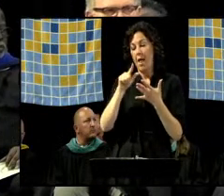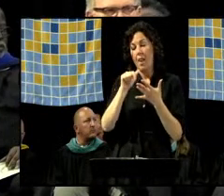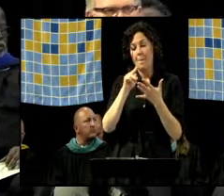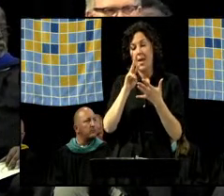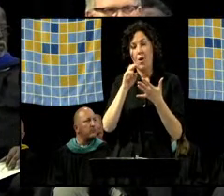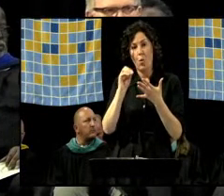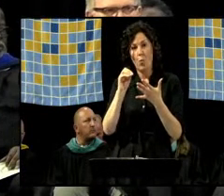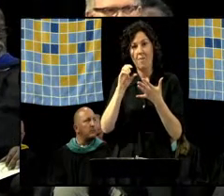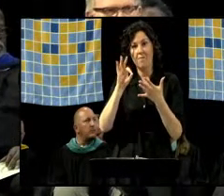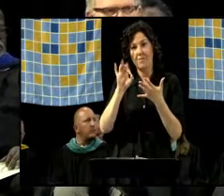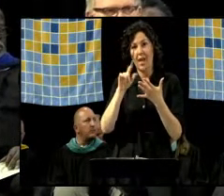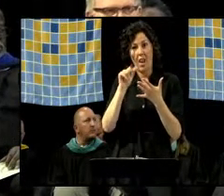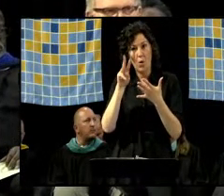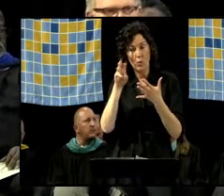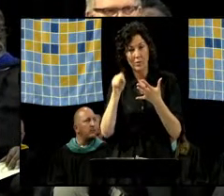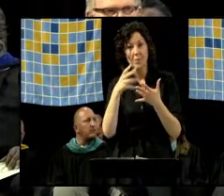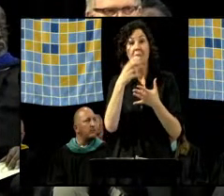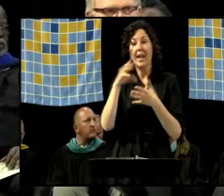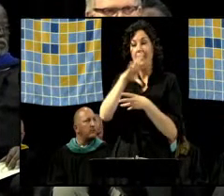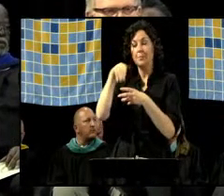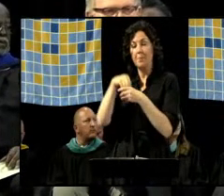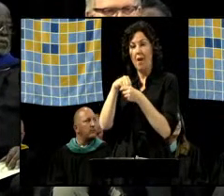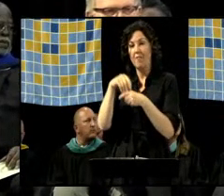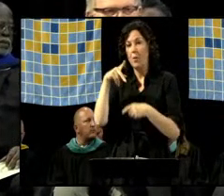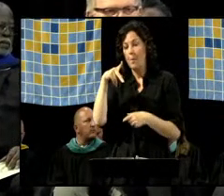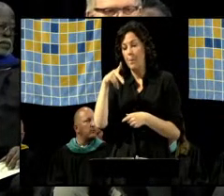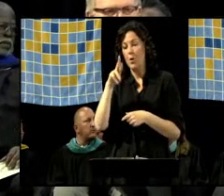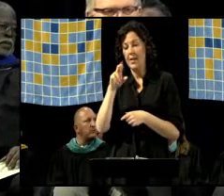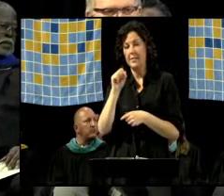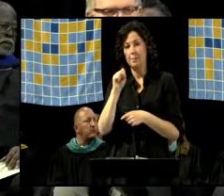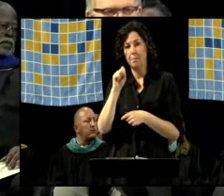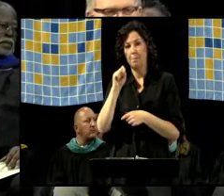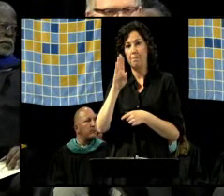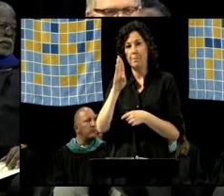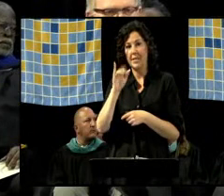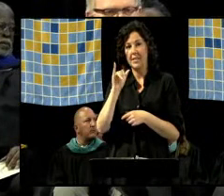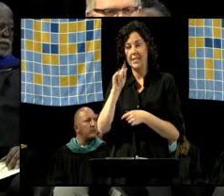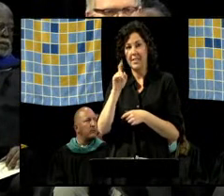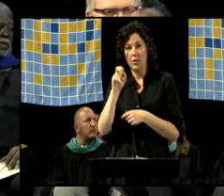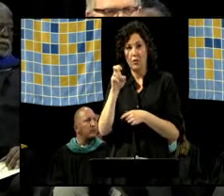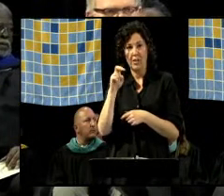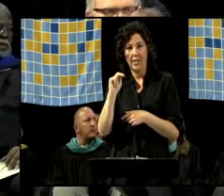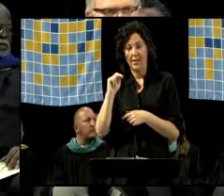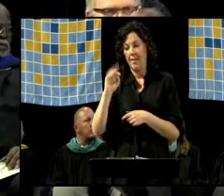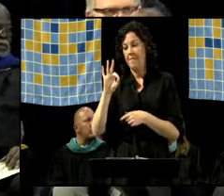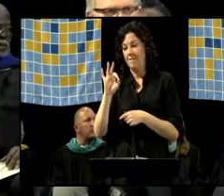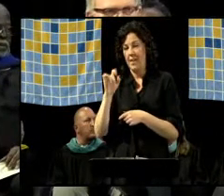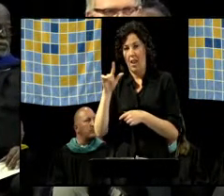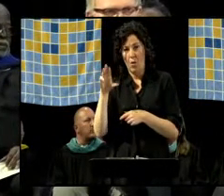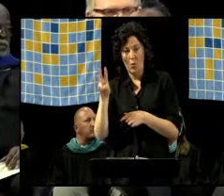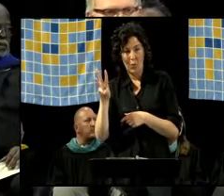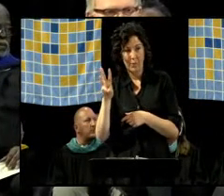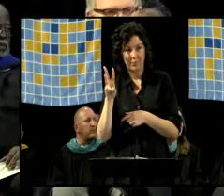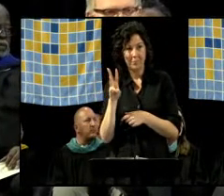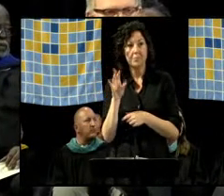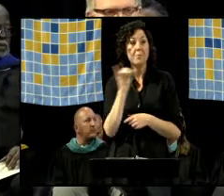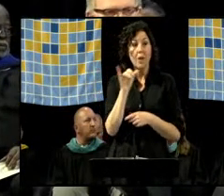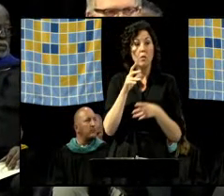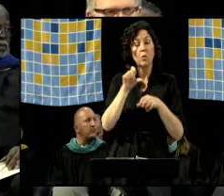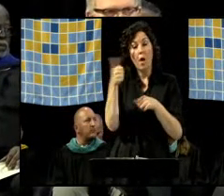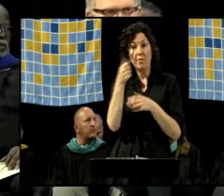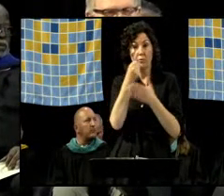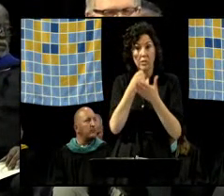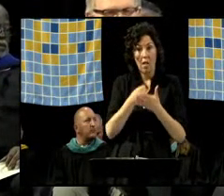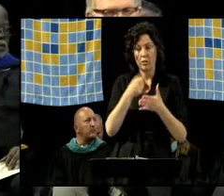is a Presbyterian College Fellow. In addition, she received Anderson University's Denmark Scholarship, Founder